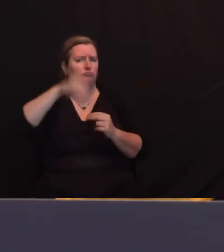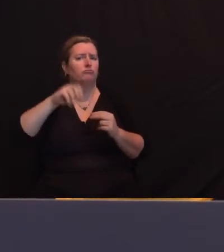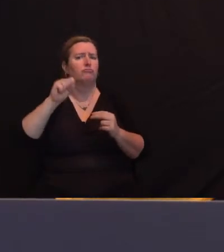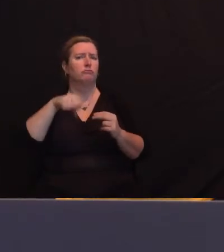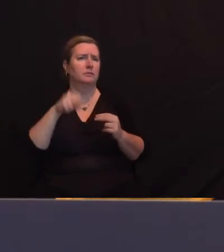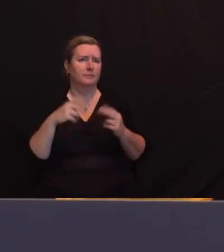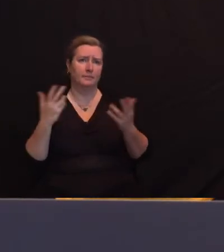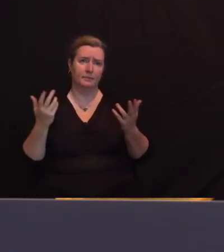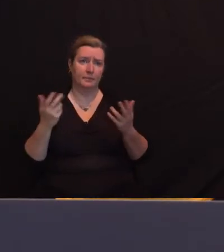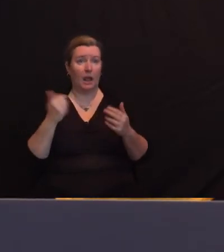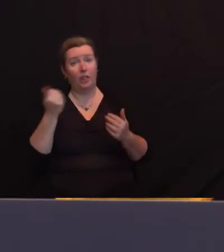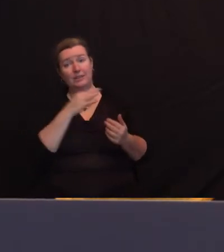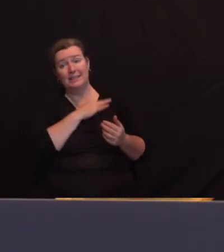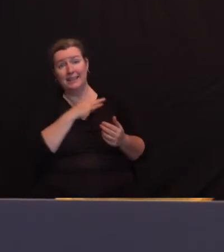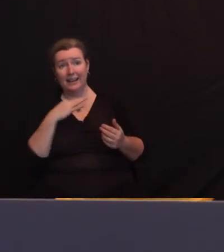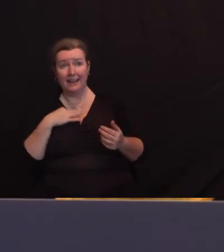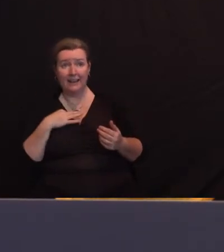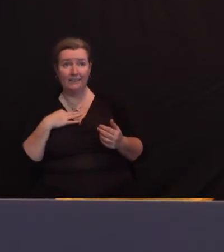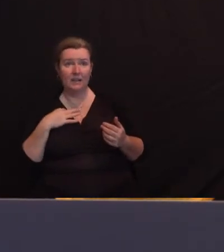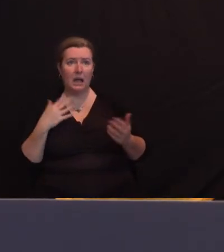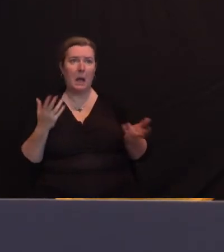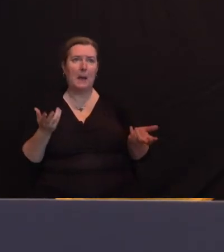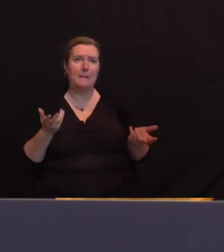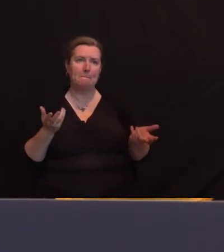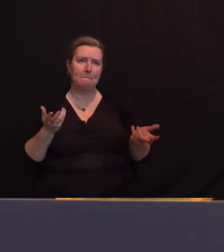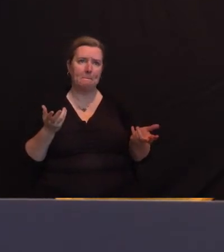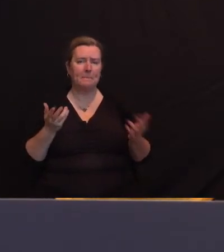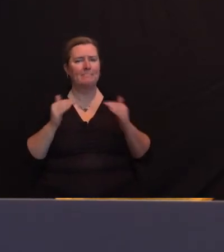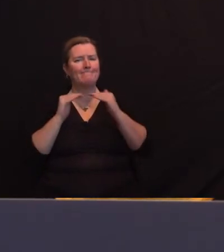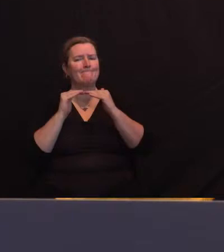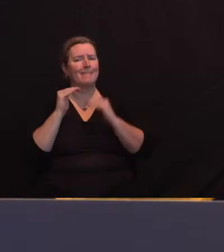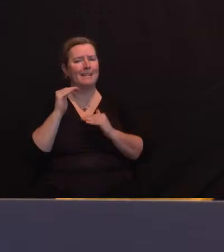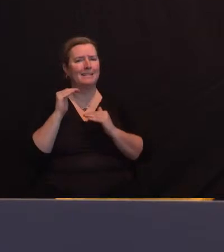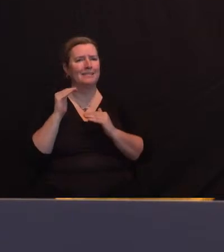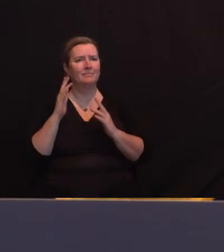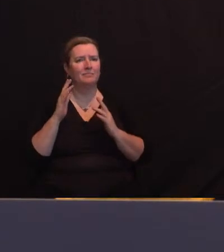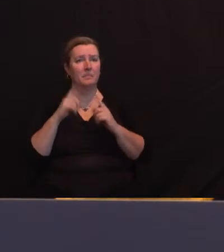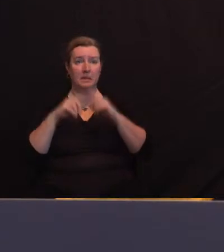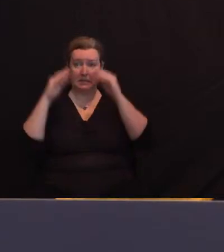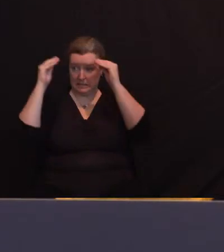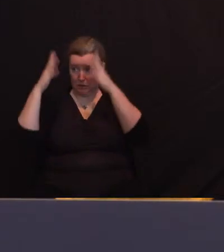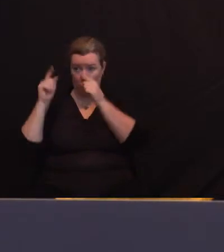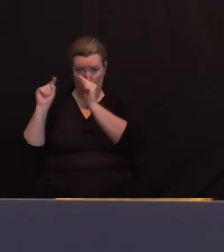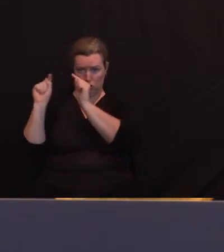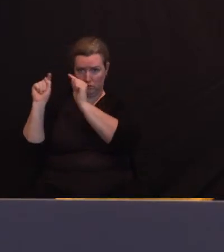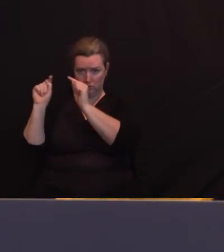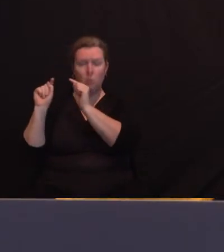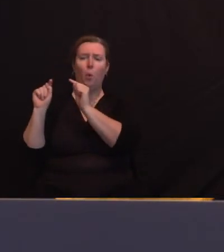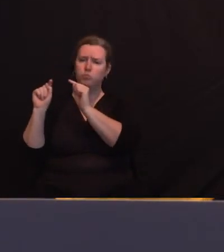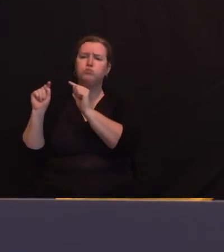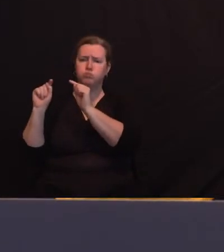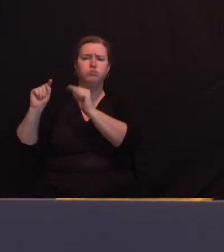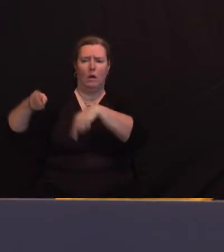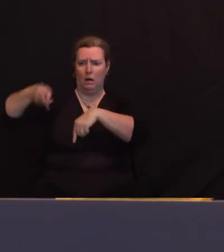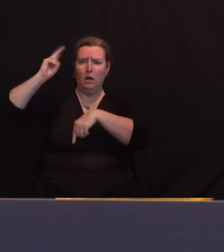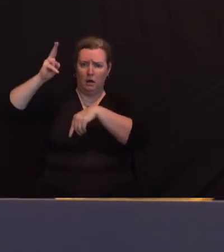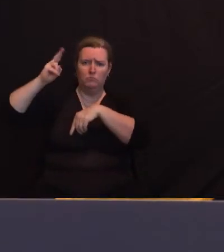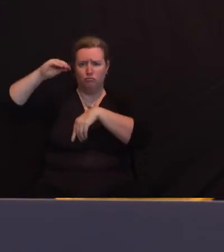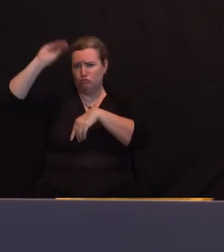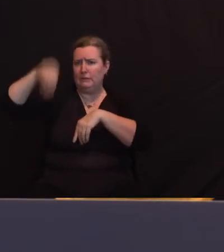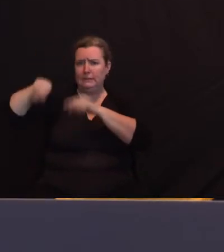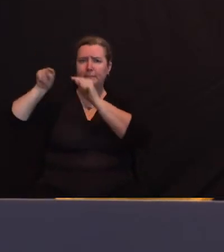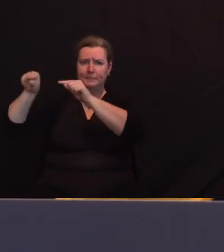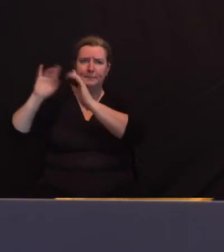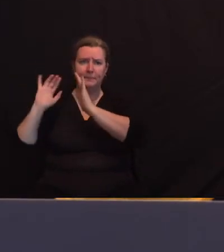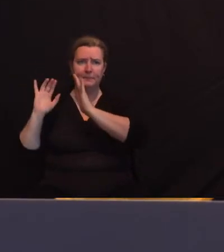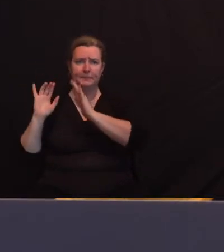staff is less so, but the teacher number is extremely high. And if we can get a specific